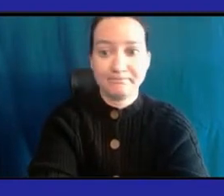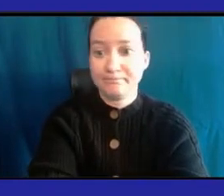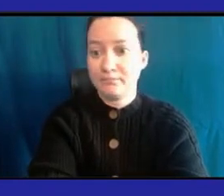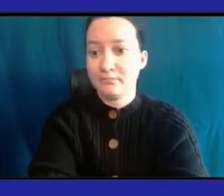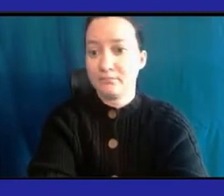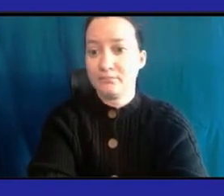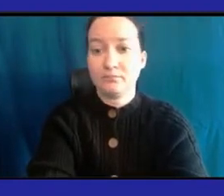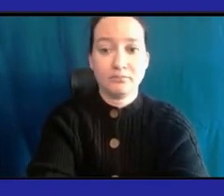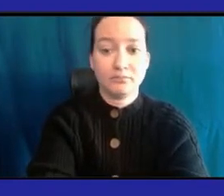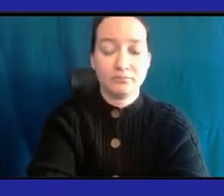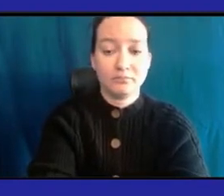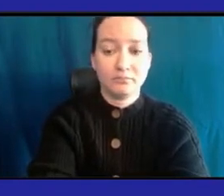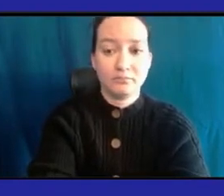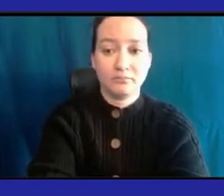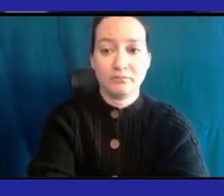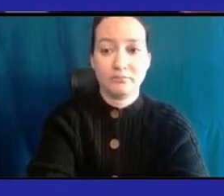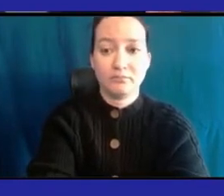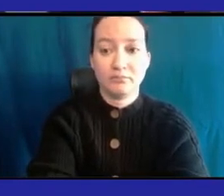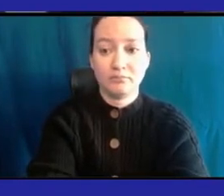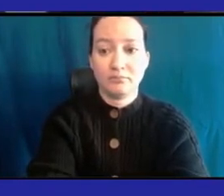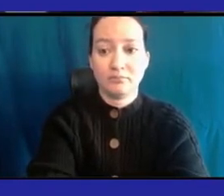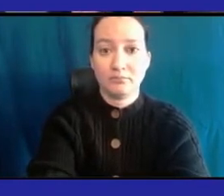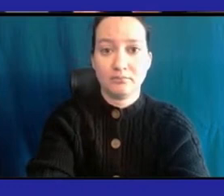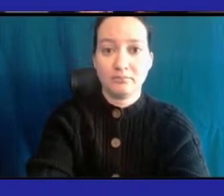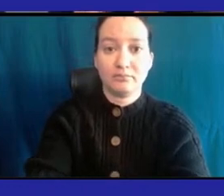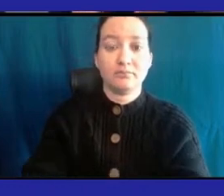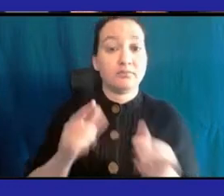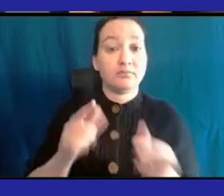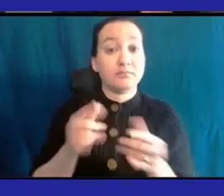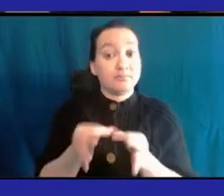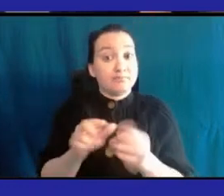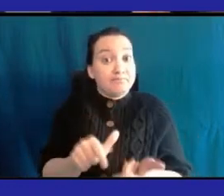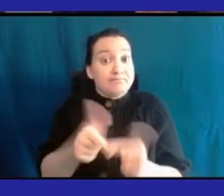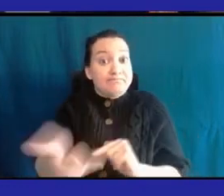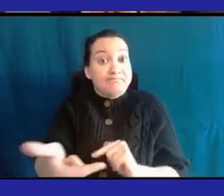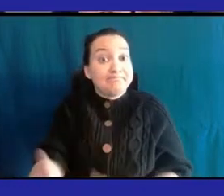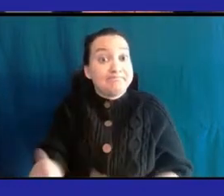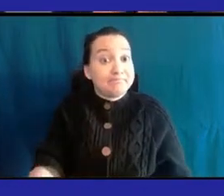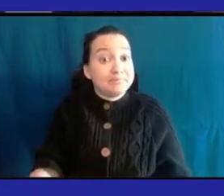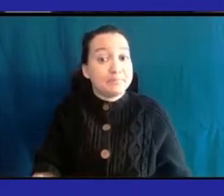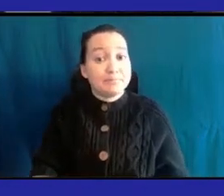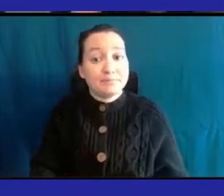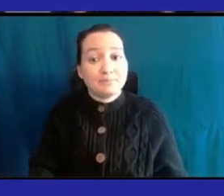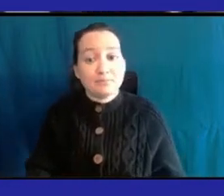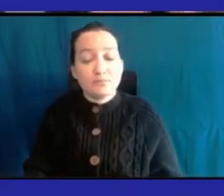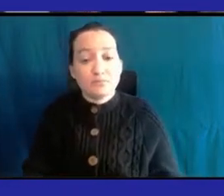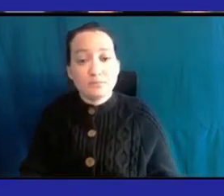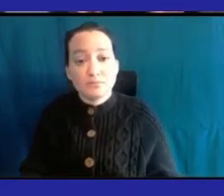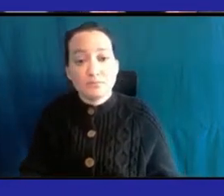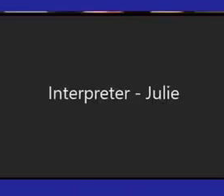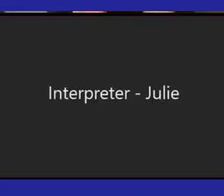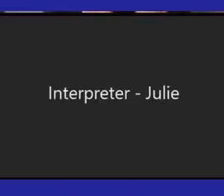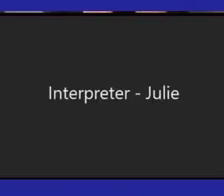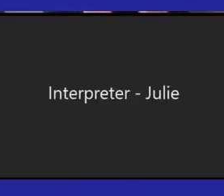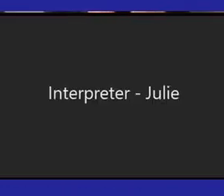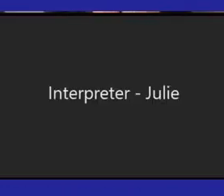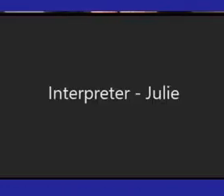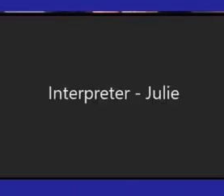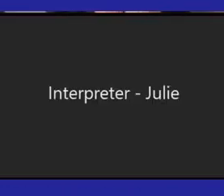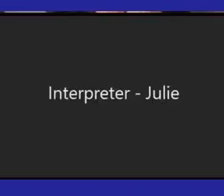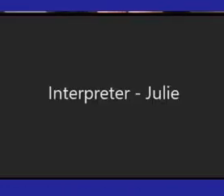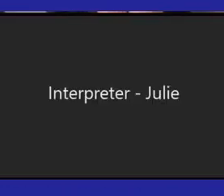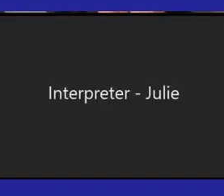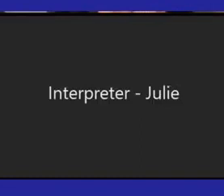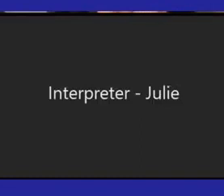We had bid walkthroughs where 13 contractors attended, and on February 27th, we received three bids for